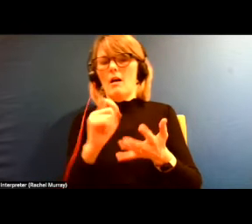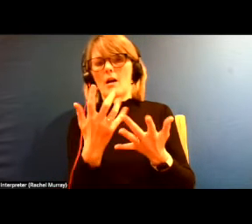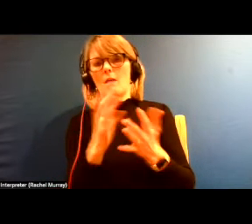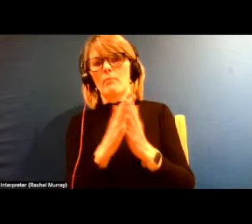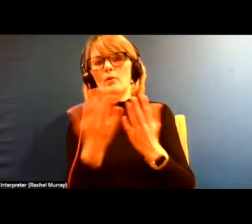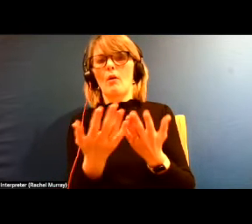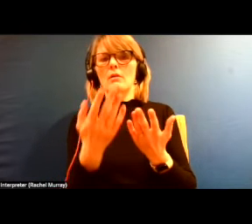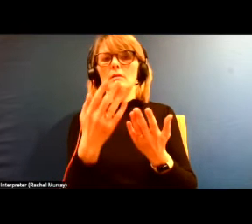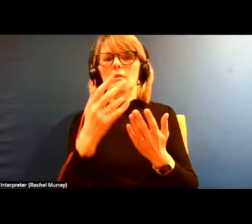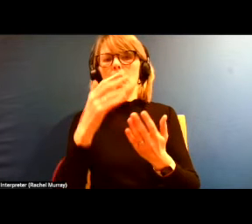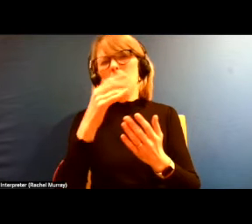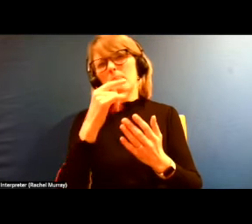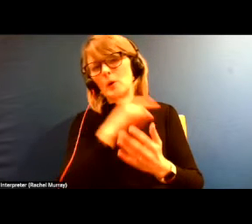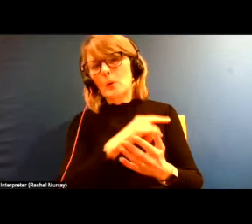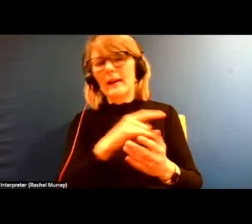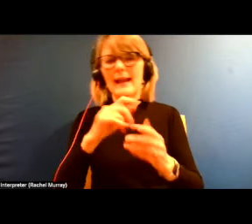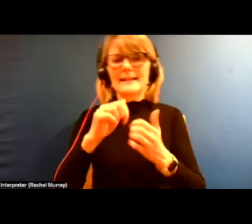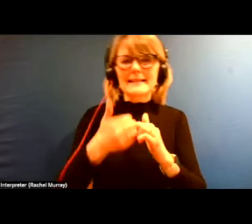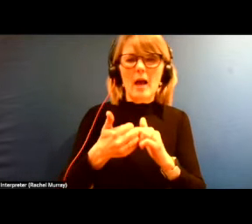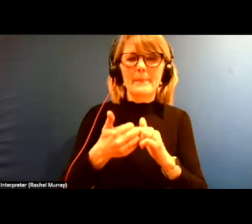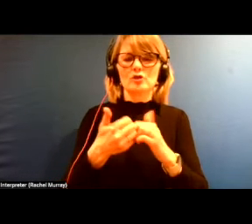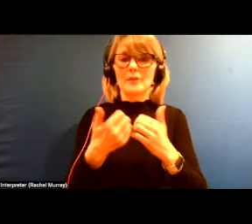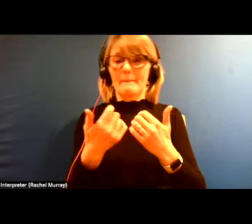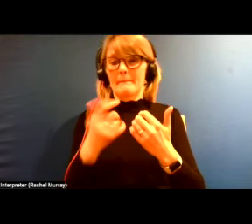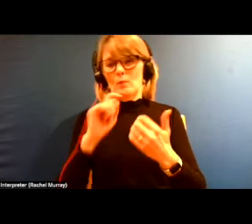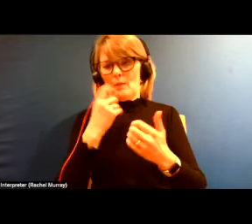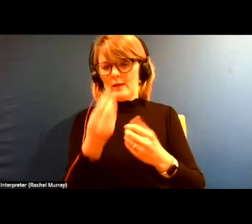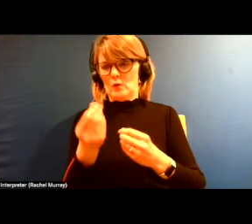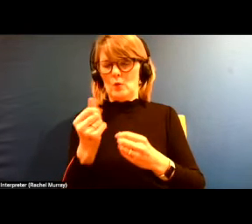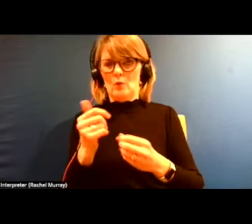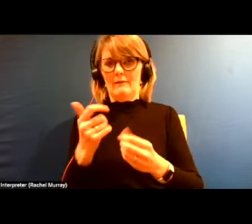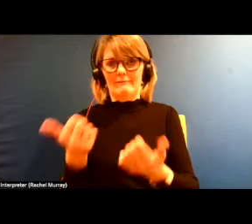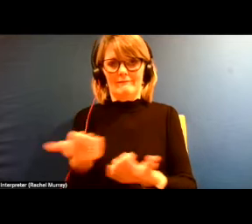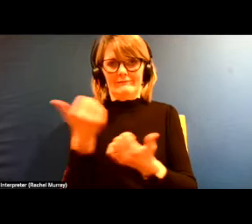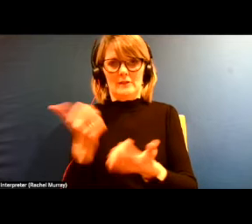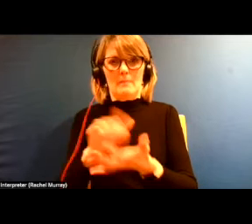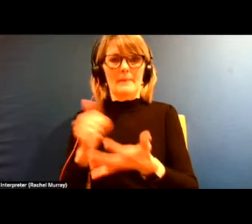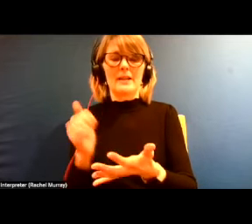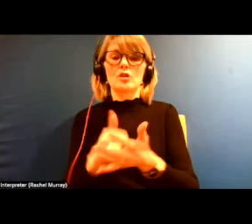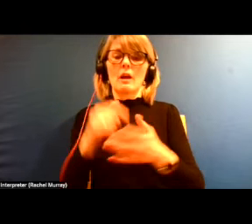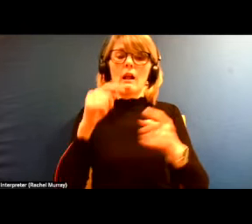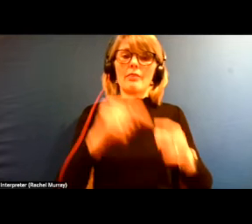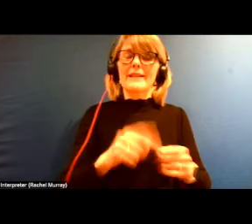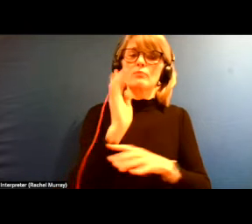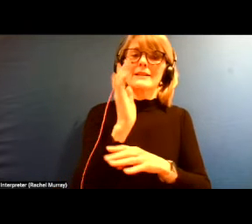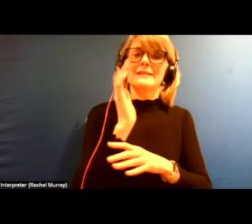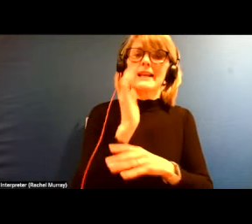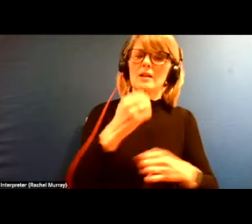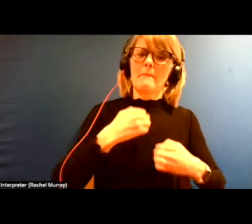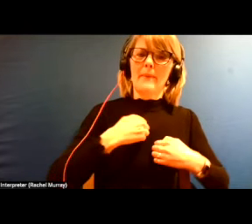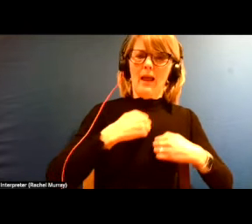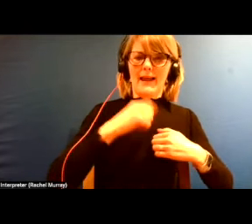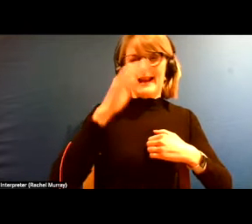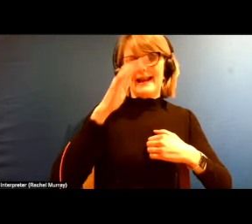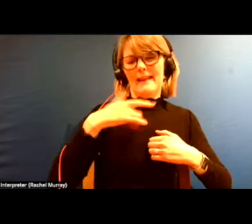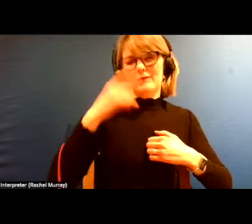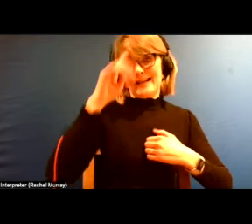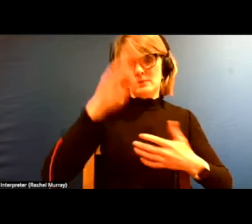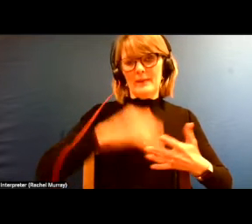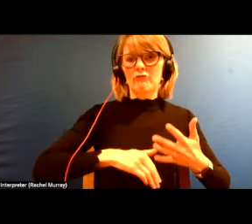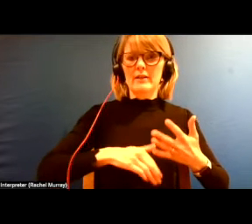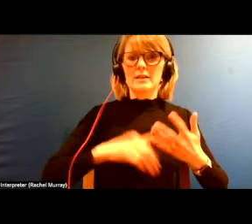presentation focused particularly upon autism as part of my own lived experience. This particularity should be named now